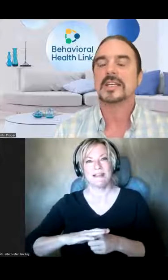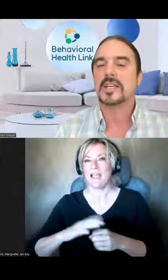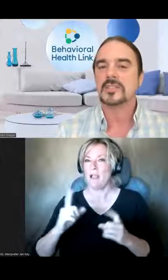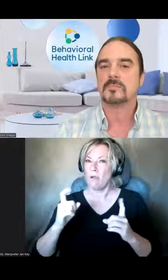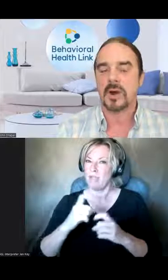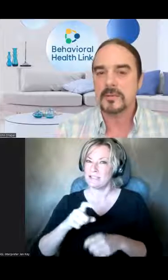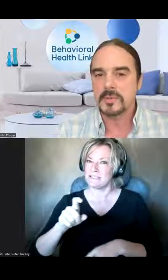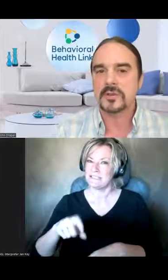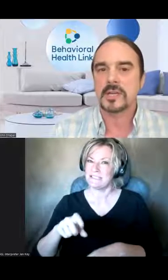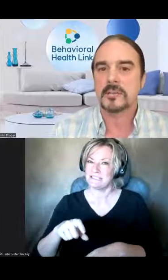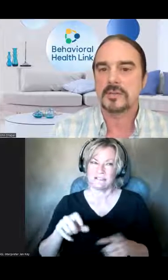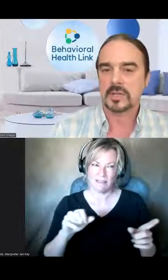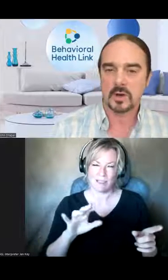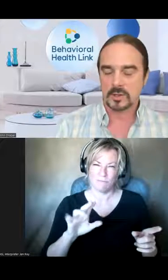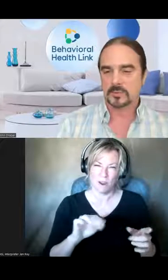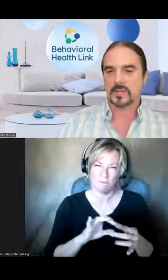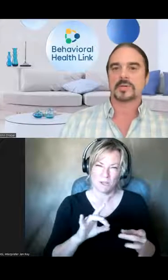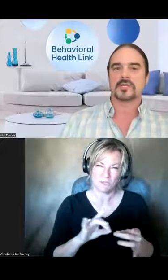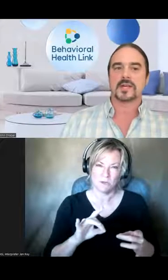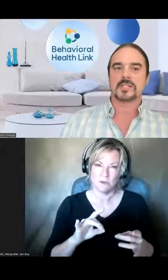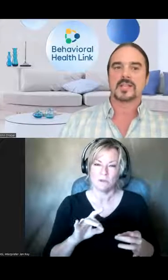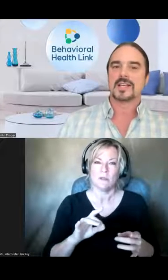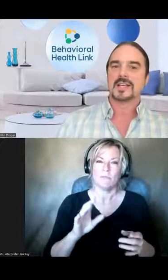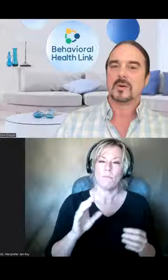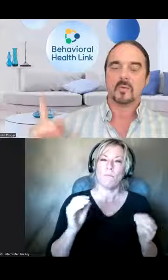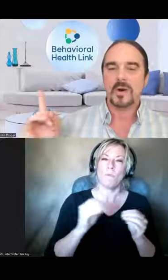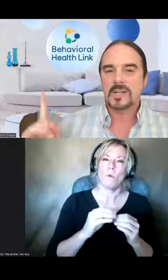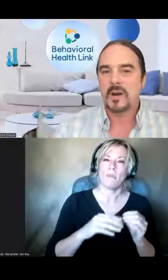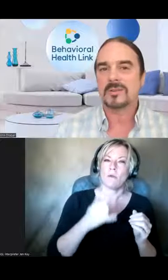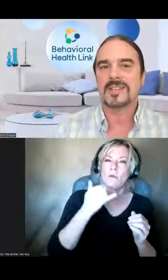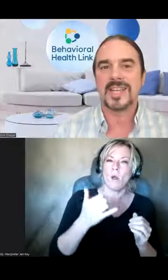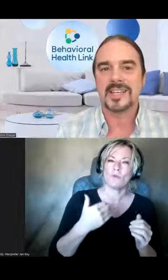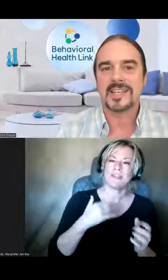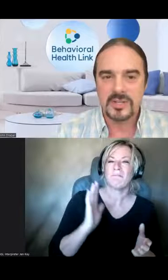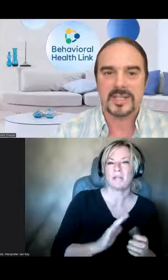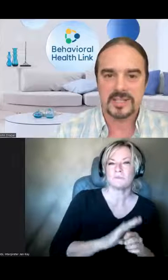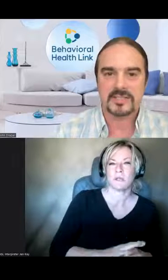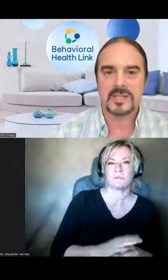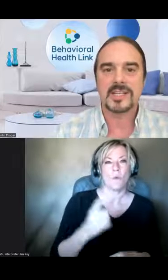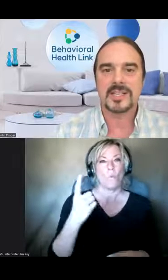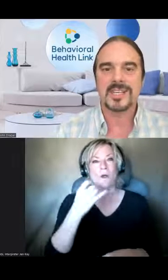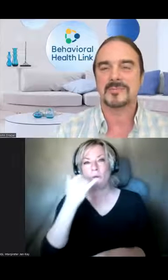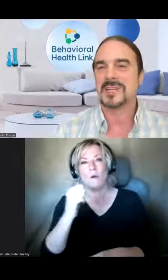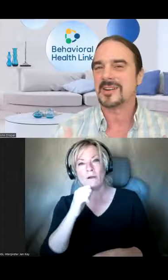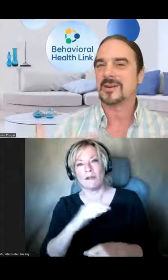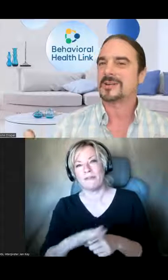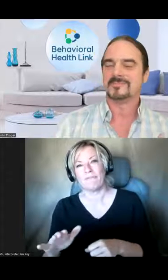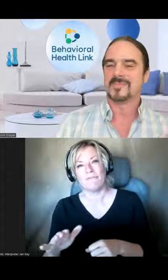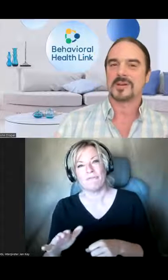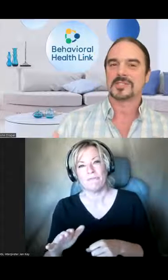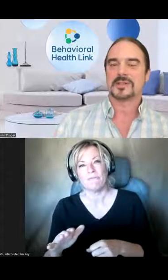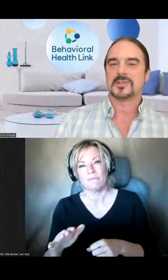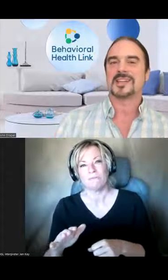complex, as Brian was talking about, than callers with lower distress, one call ain't going to do it. You're going to, and really